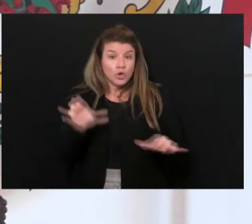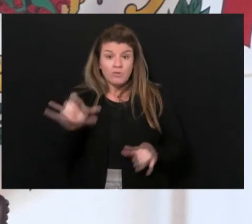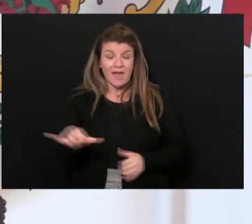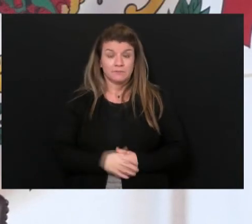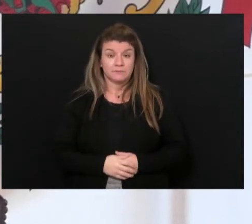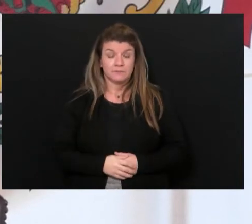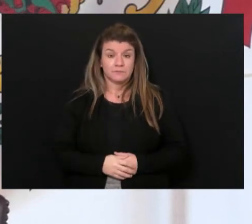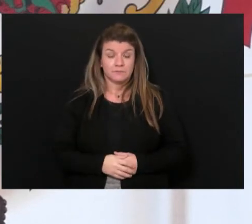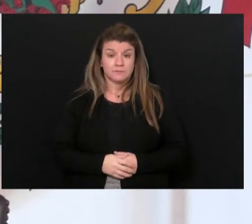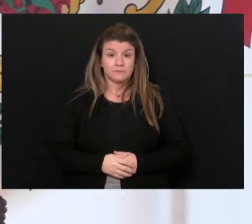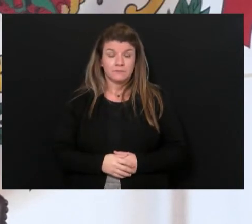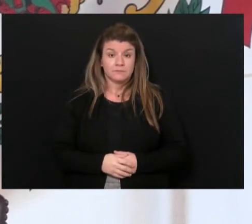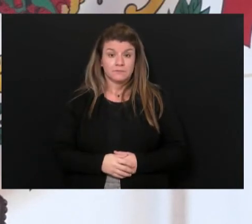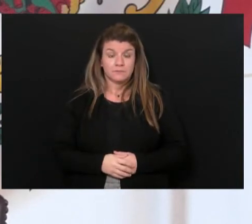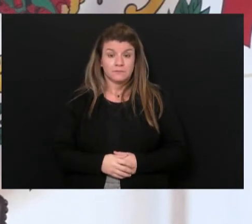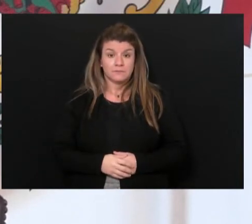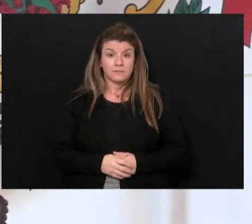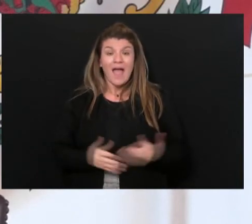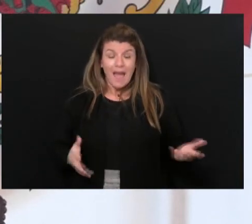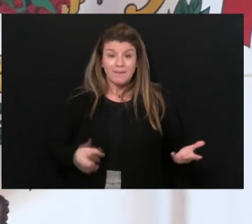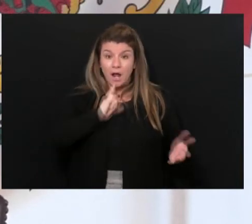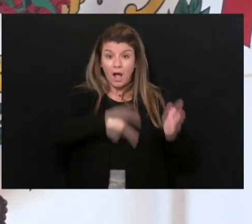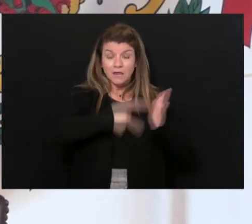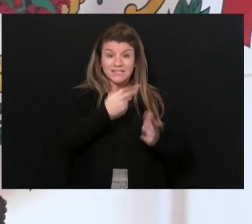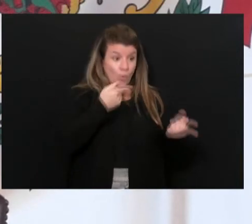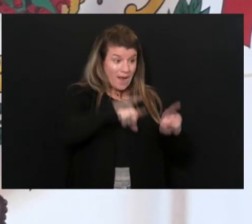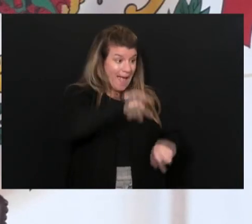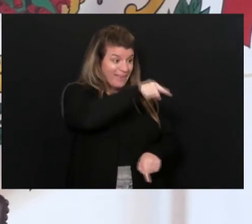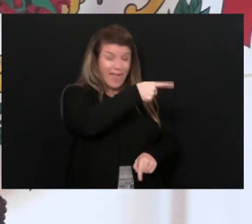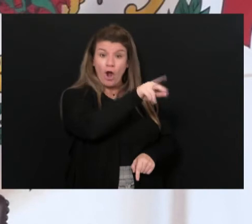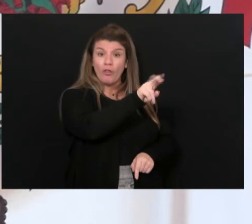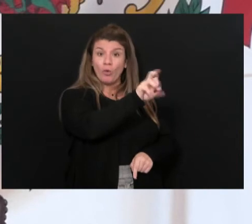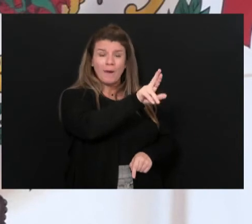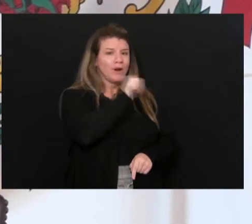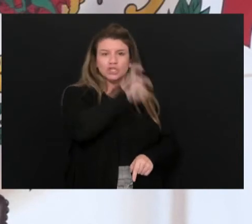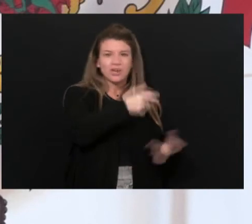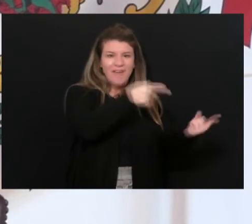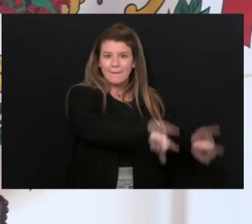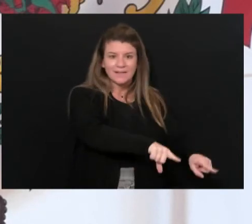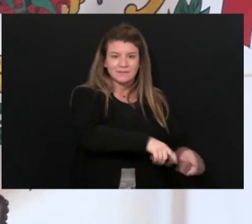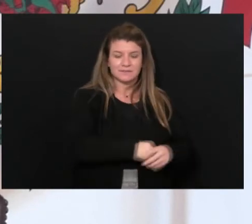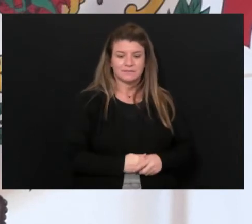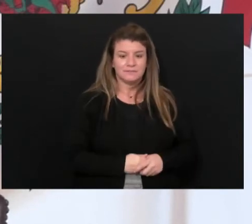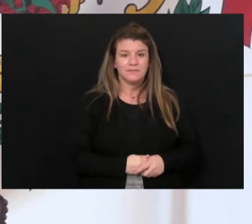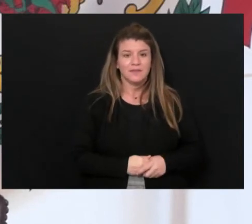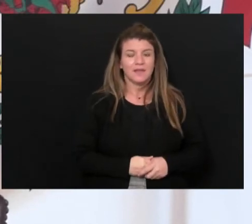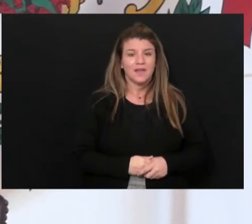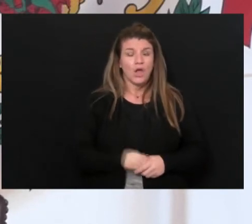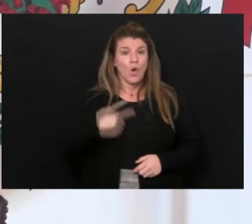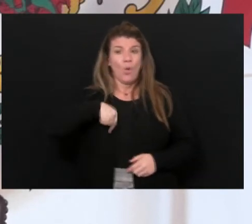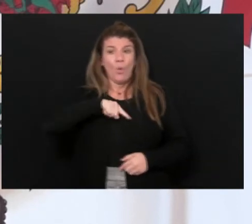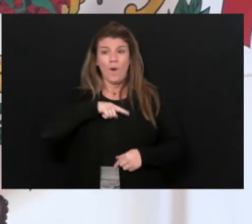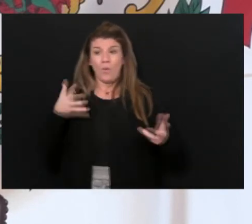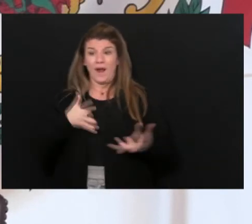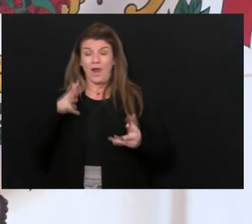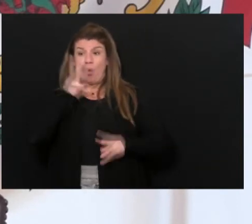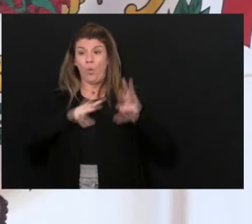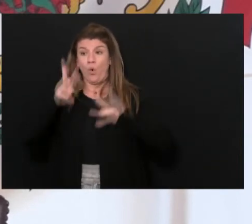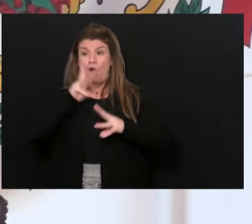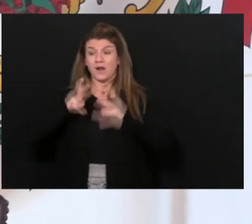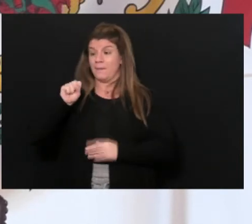Evidently, we surely shouldn't have done what's happened at the Greenbrier. We shouldn't, we were all in here awfully concerned that Snowshoe